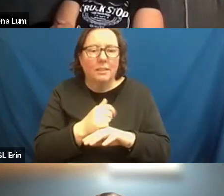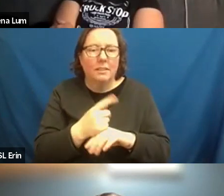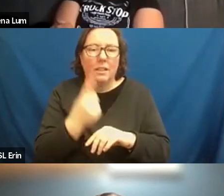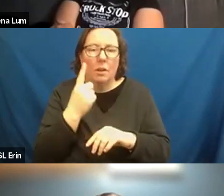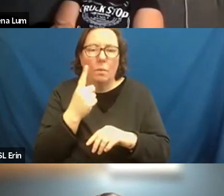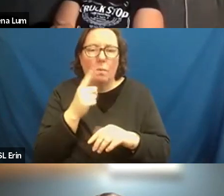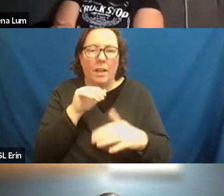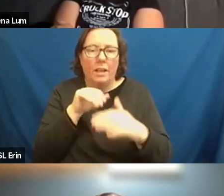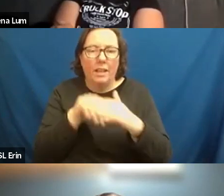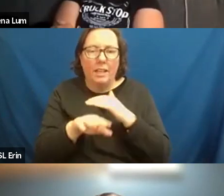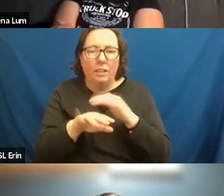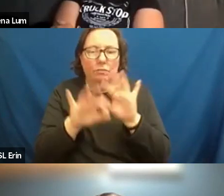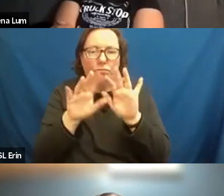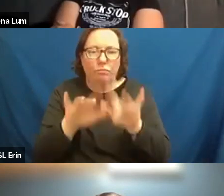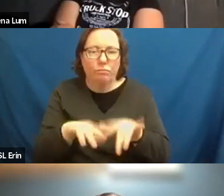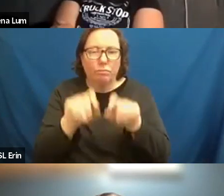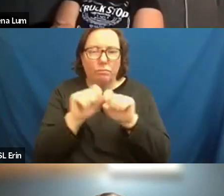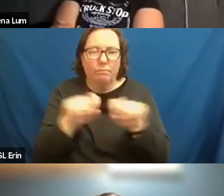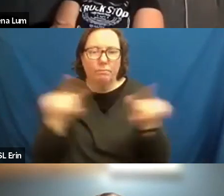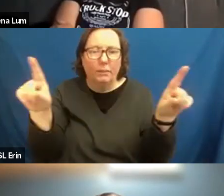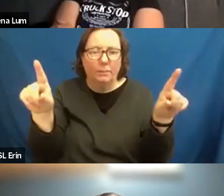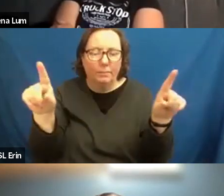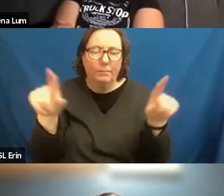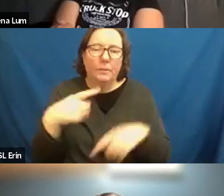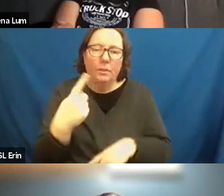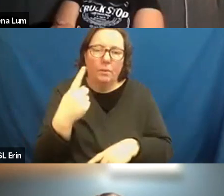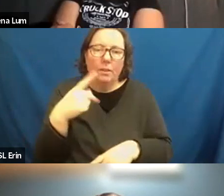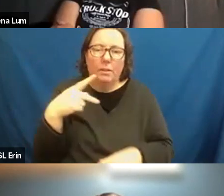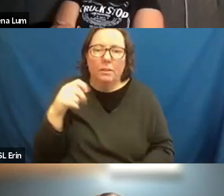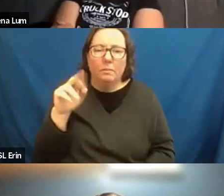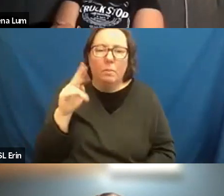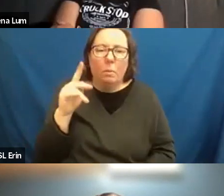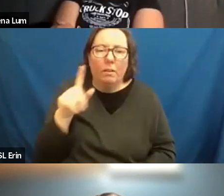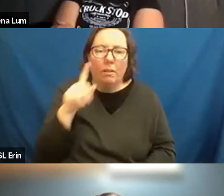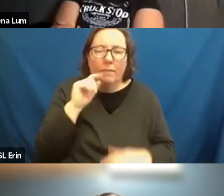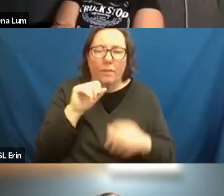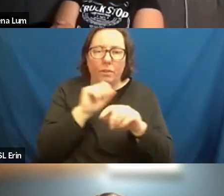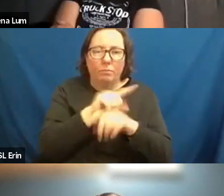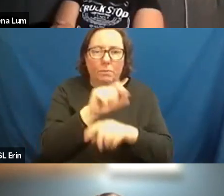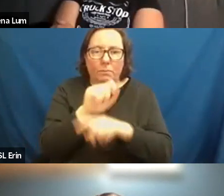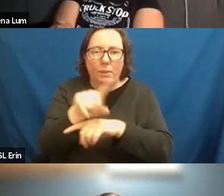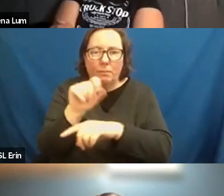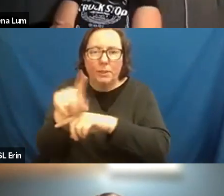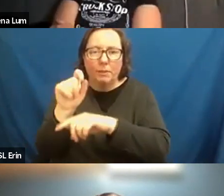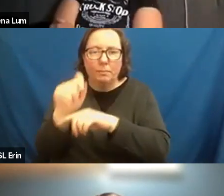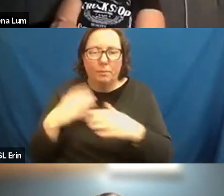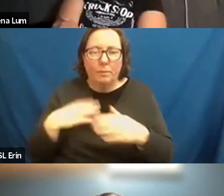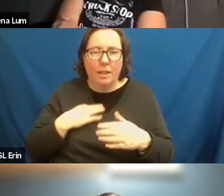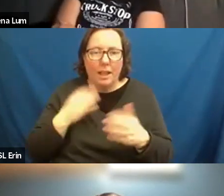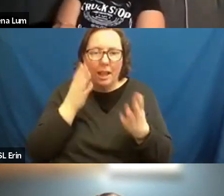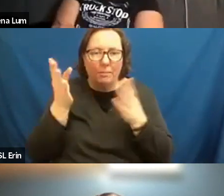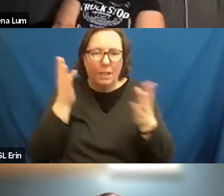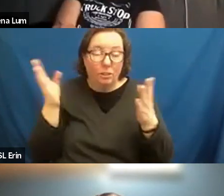portal through which students can apply to multiple schools, which makes eminent sense to me.